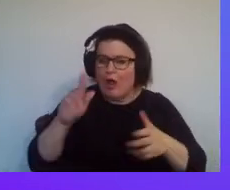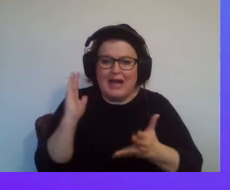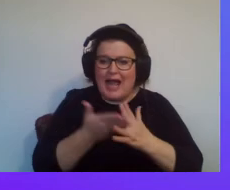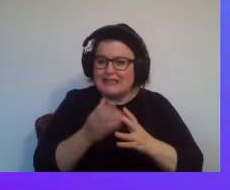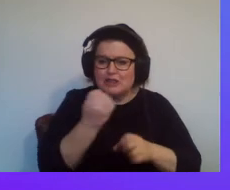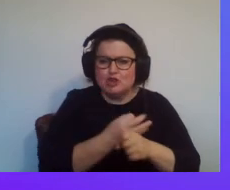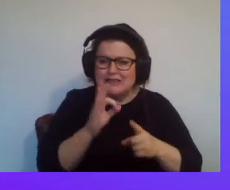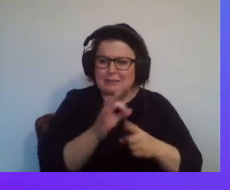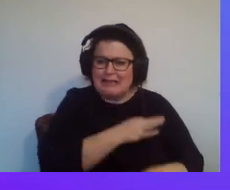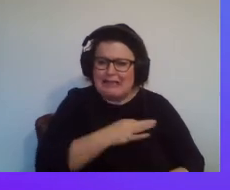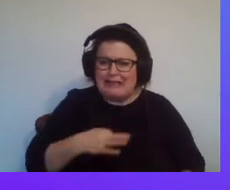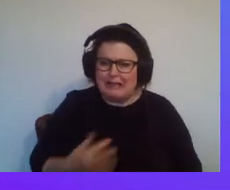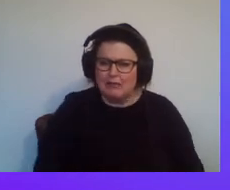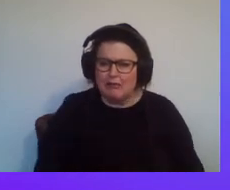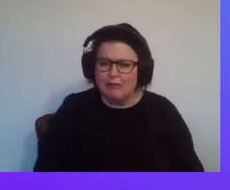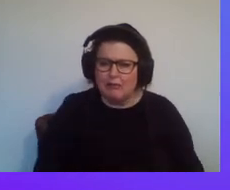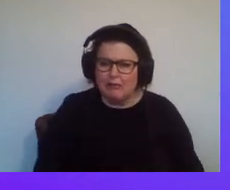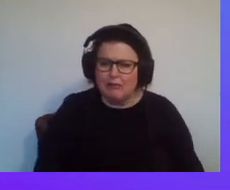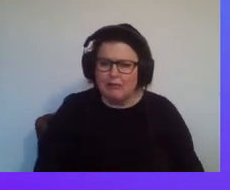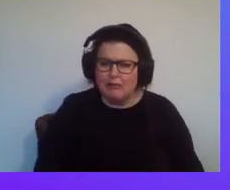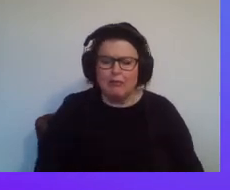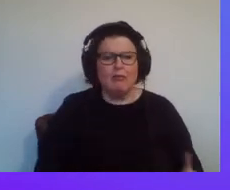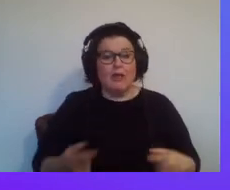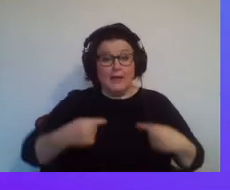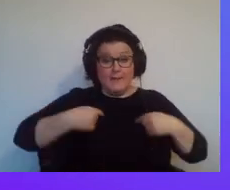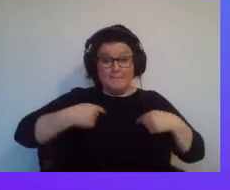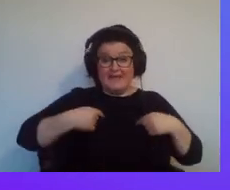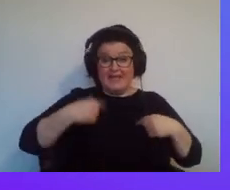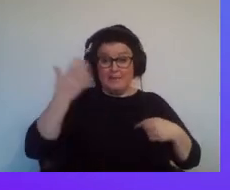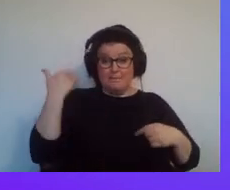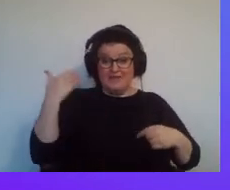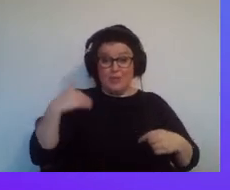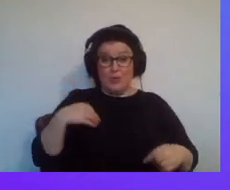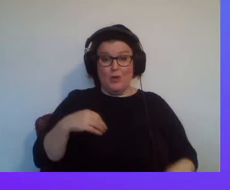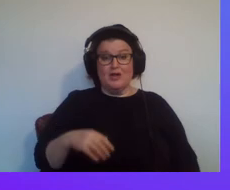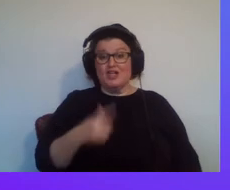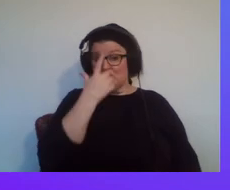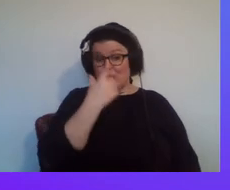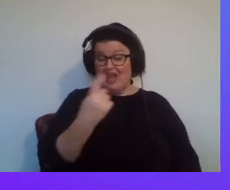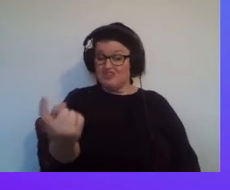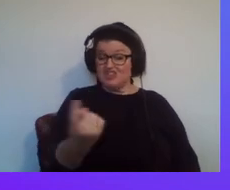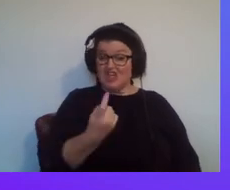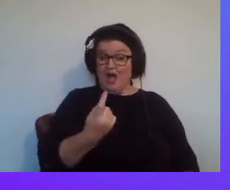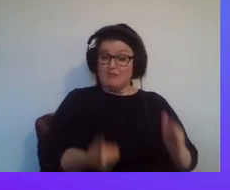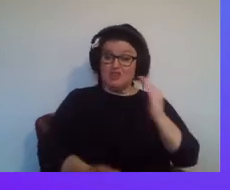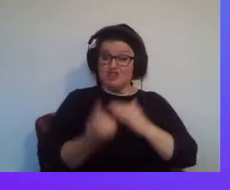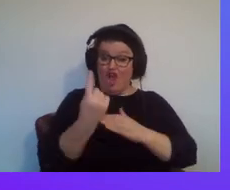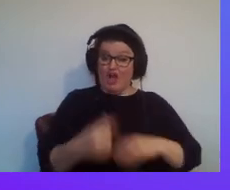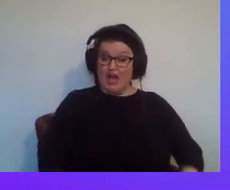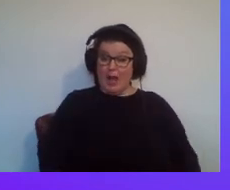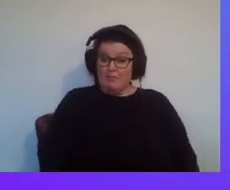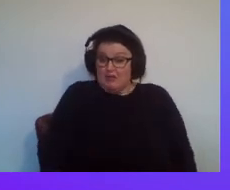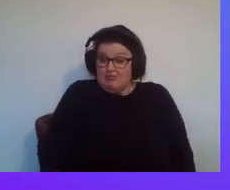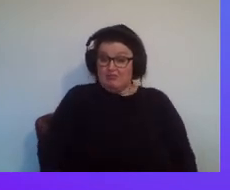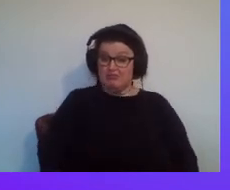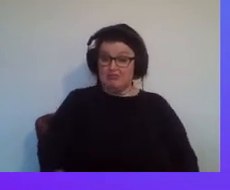our leader counselor will know, I've always had a walk-in policy at my practice for a long time. And there used